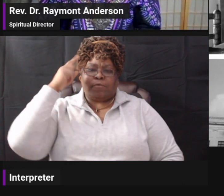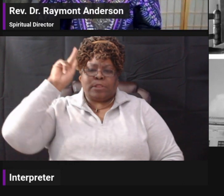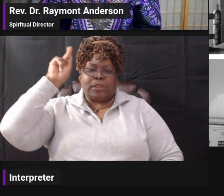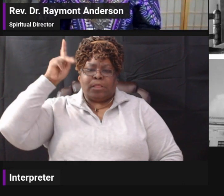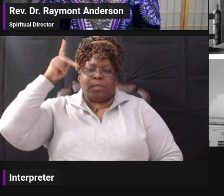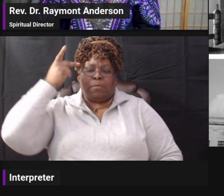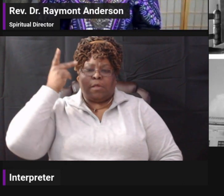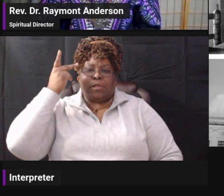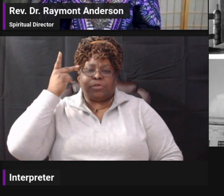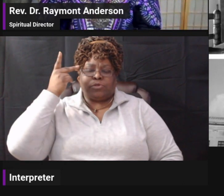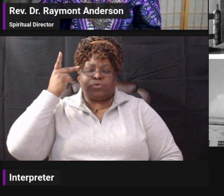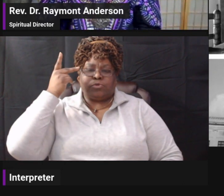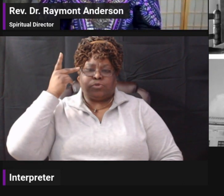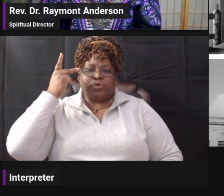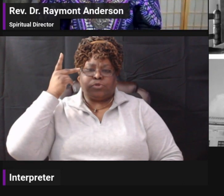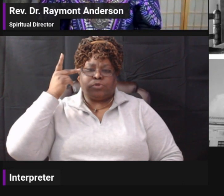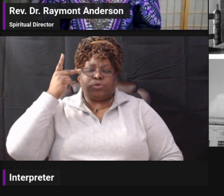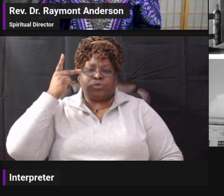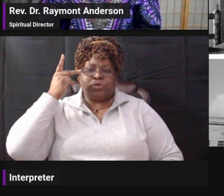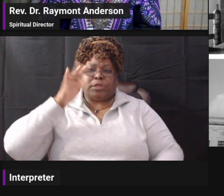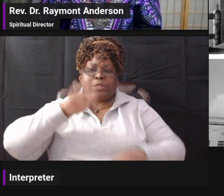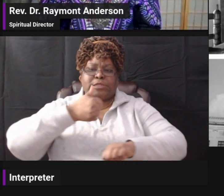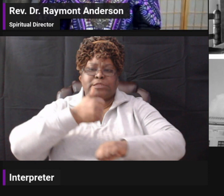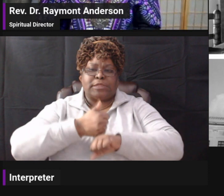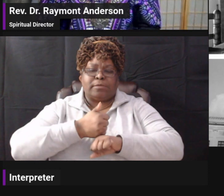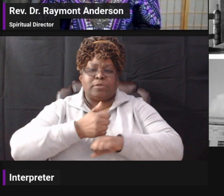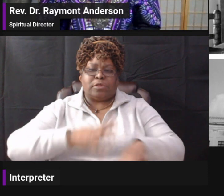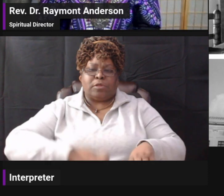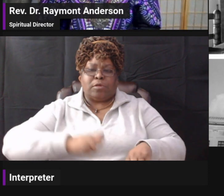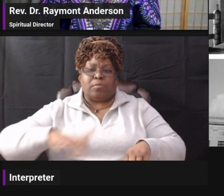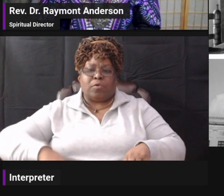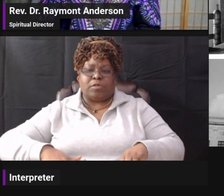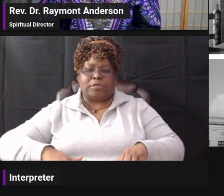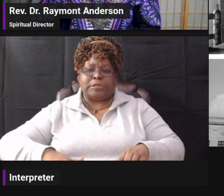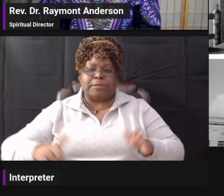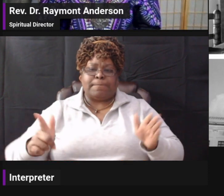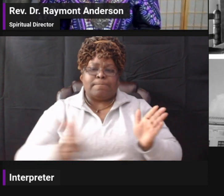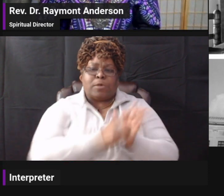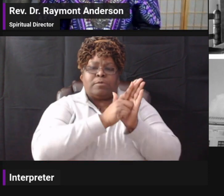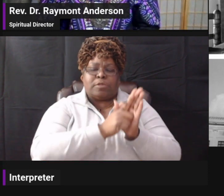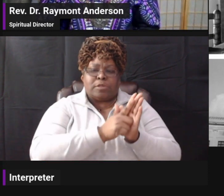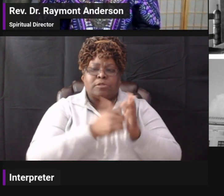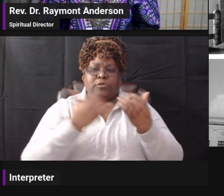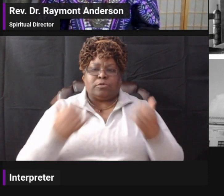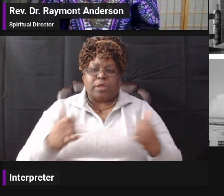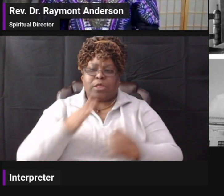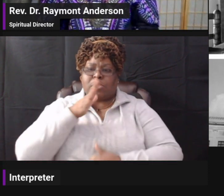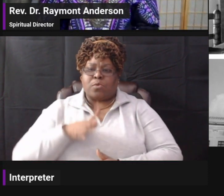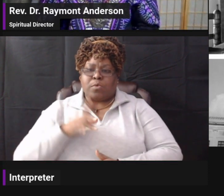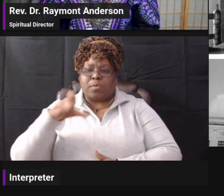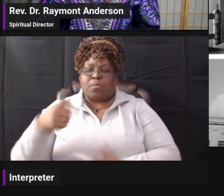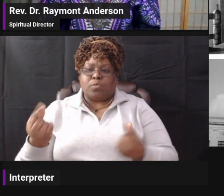because the governors and the politicians have made abortion illegal in those states? And so these women